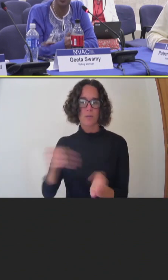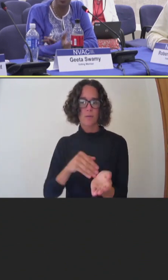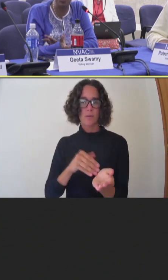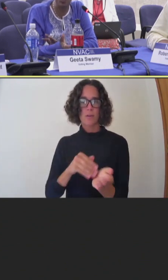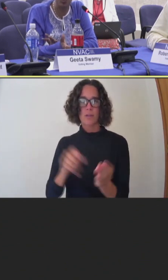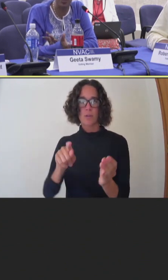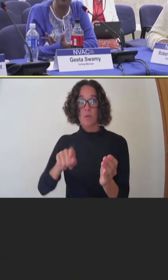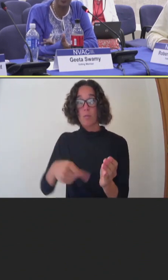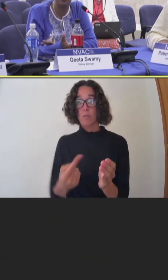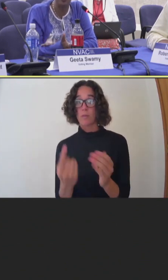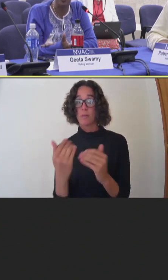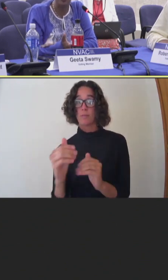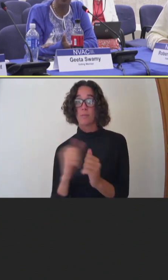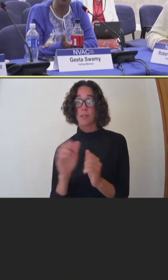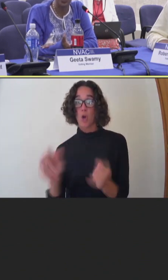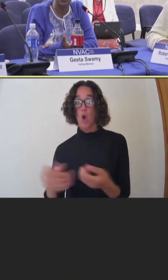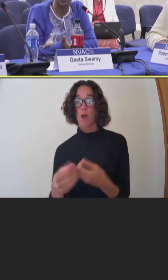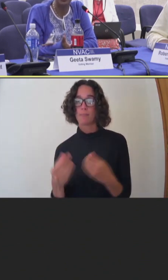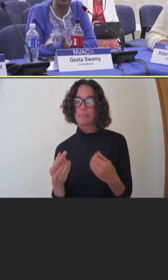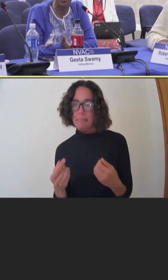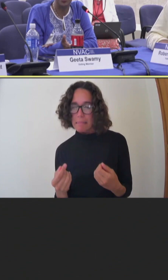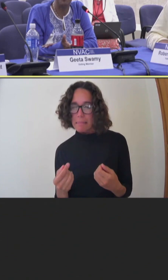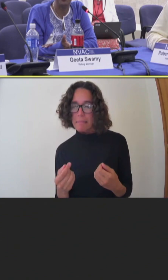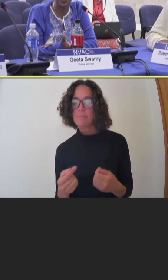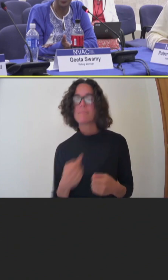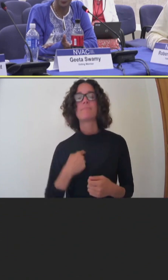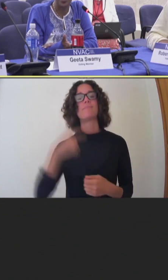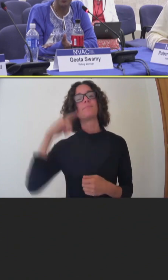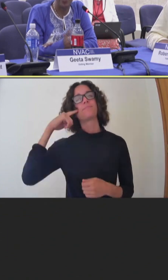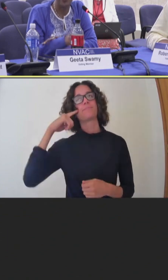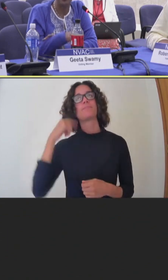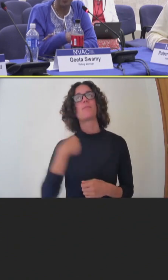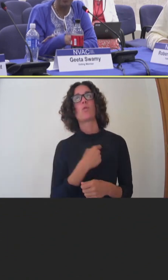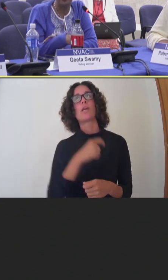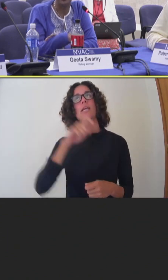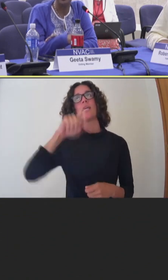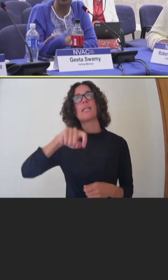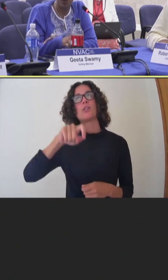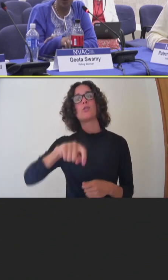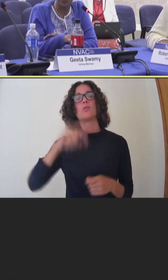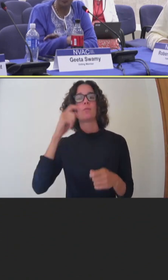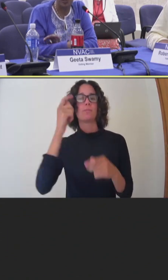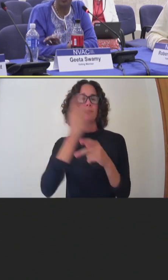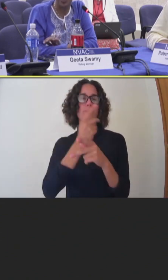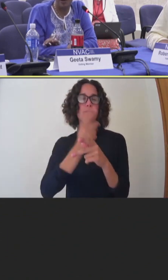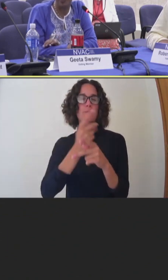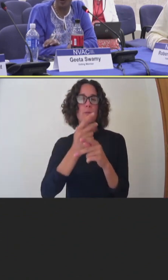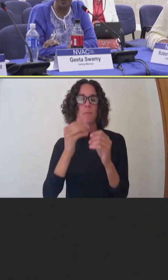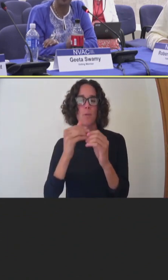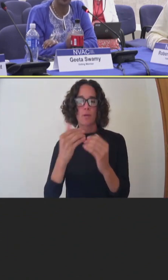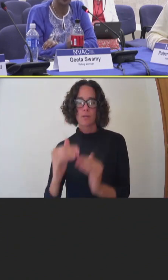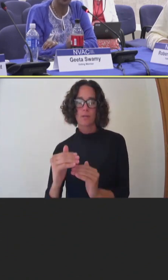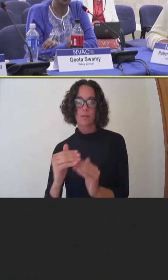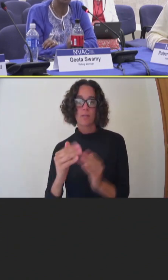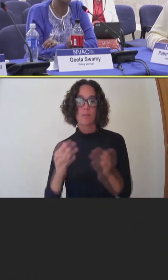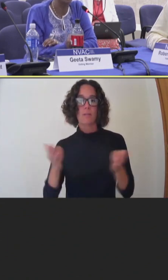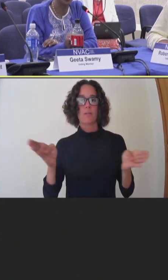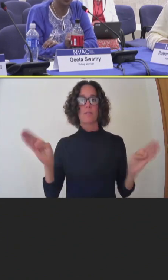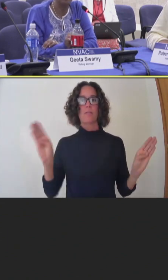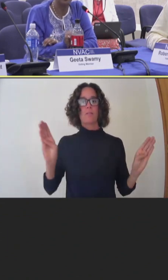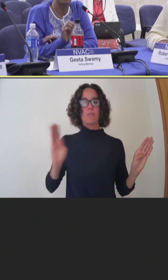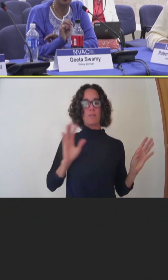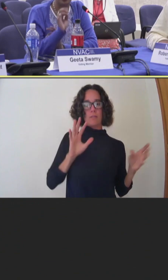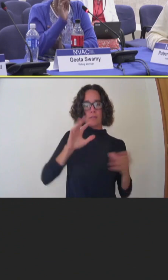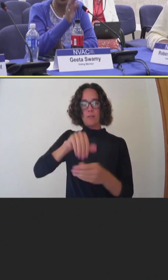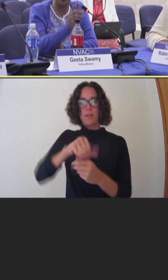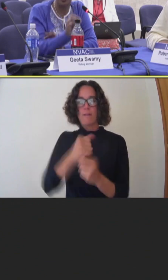it seems that we need to think about these things in a more concerted effort. I feel like what we do a lot of